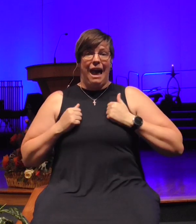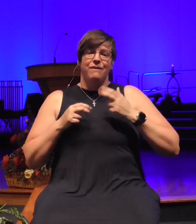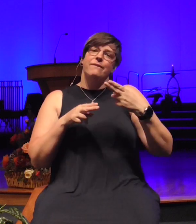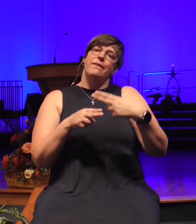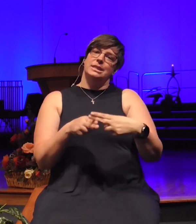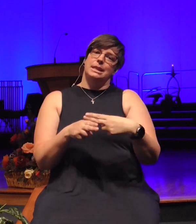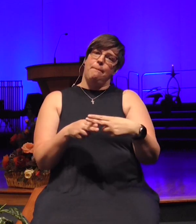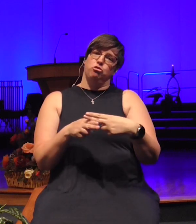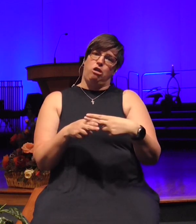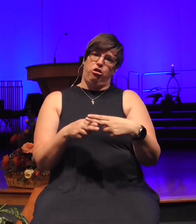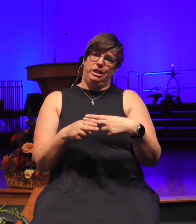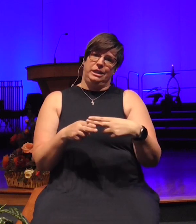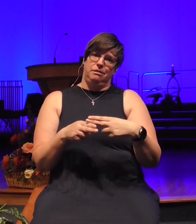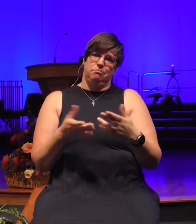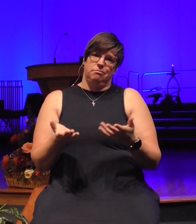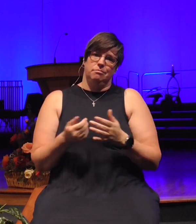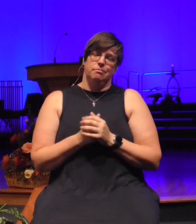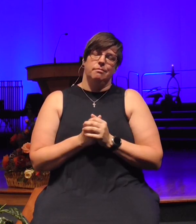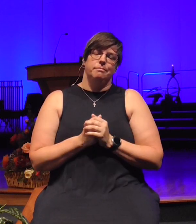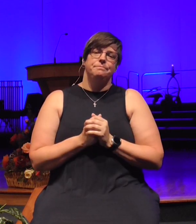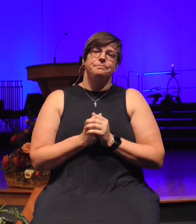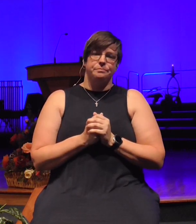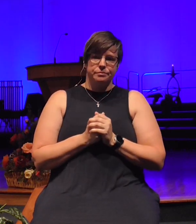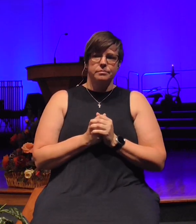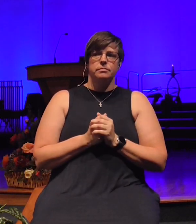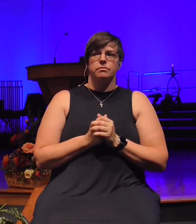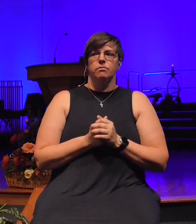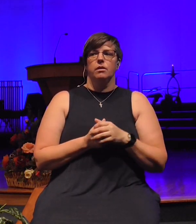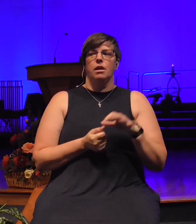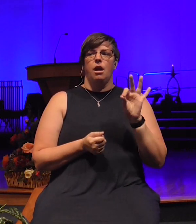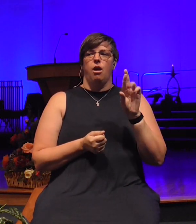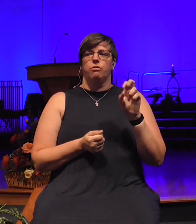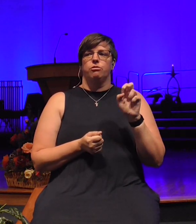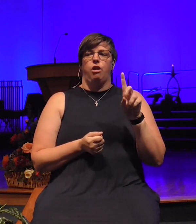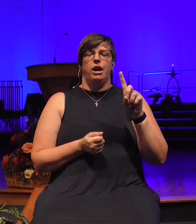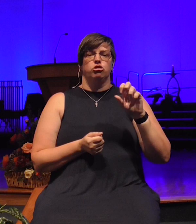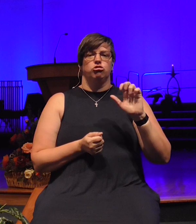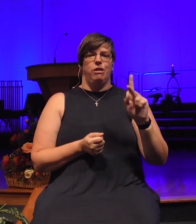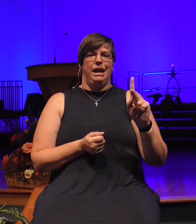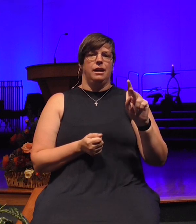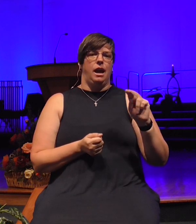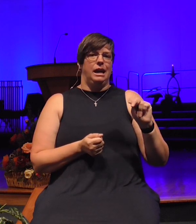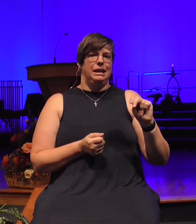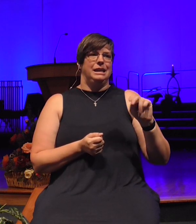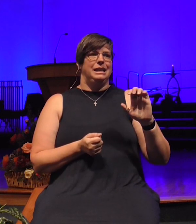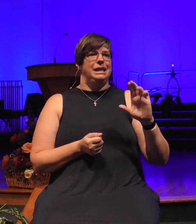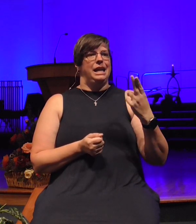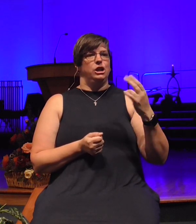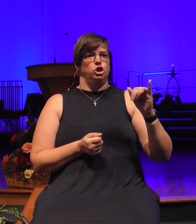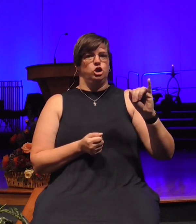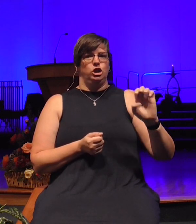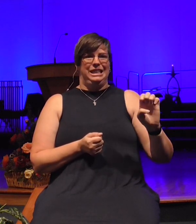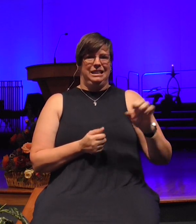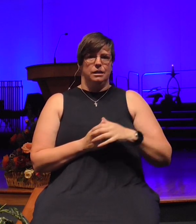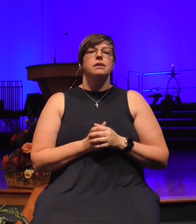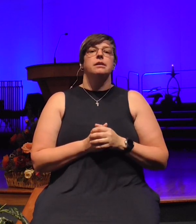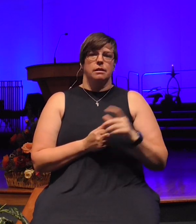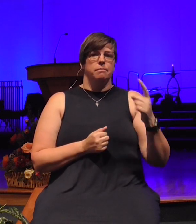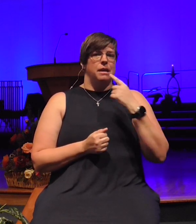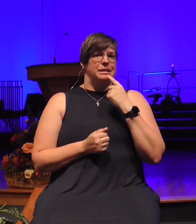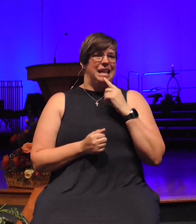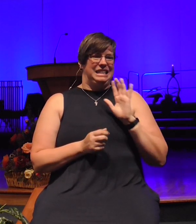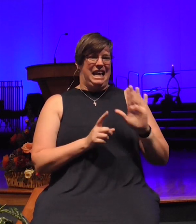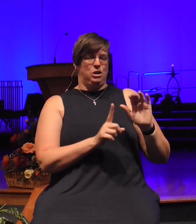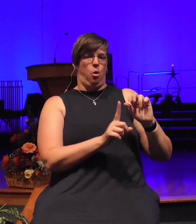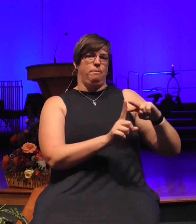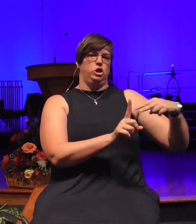in temporary experiences. Friedrich Nietzsche, the great philosopher, had his own viewpoint about life